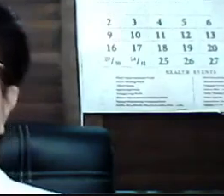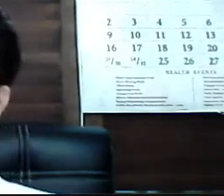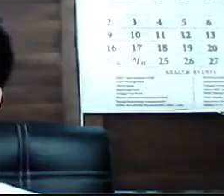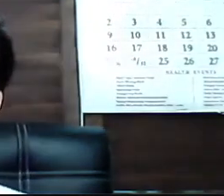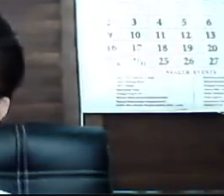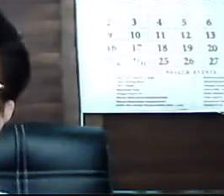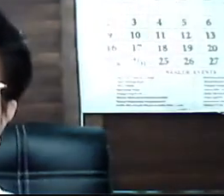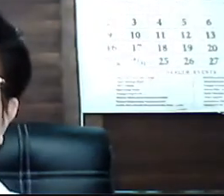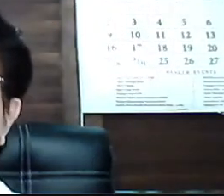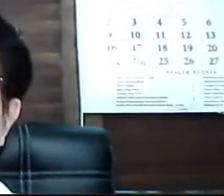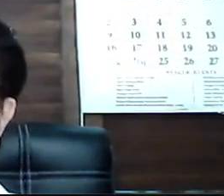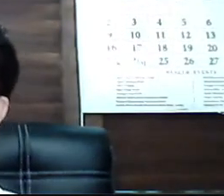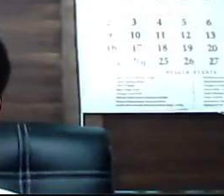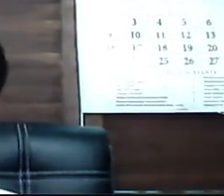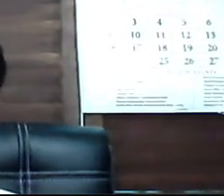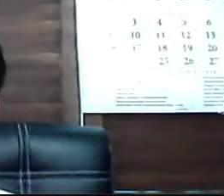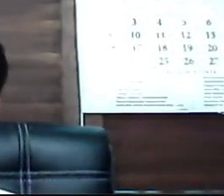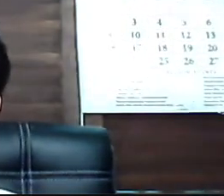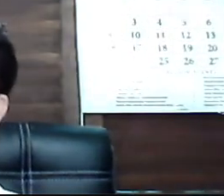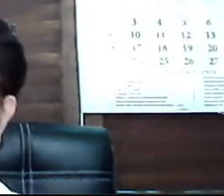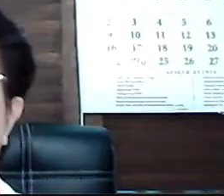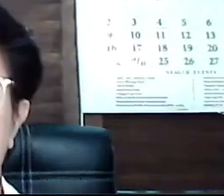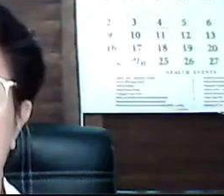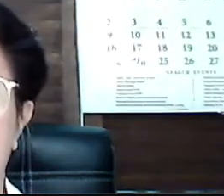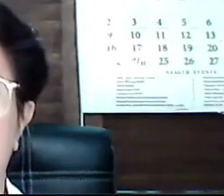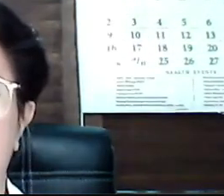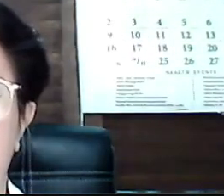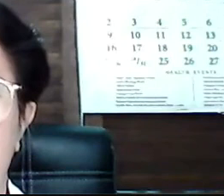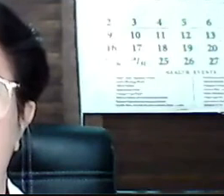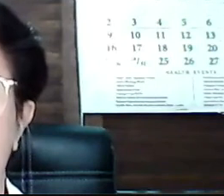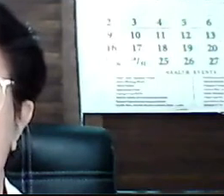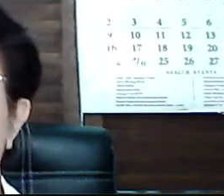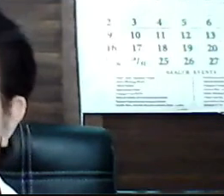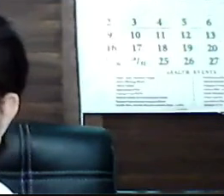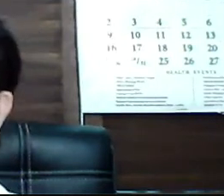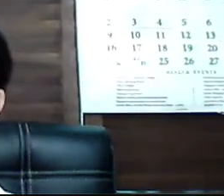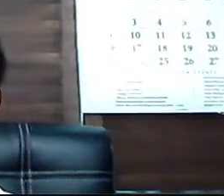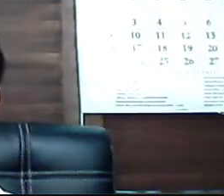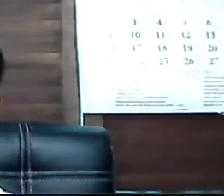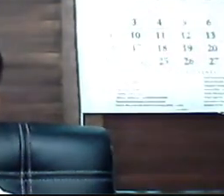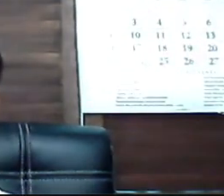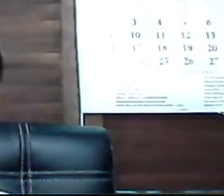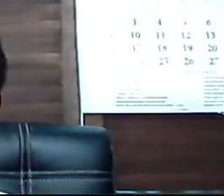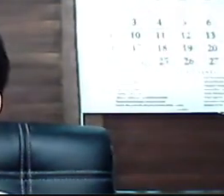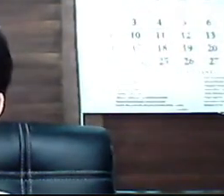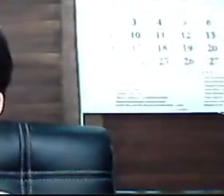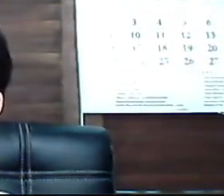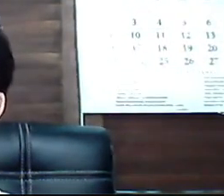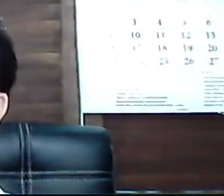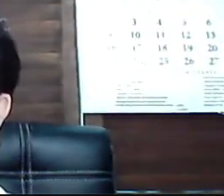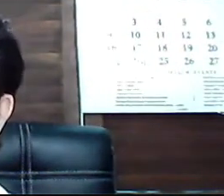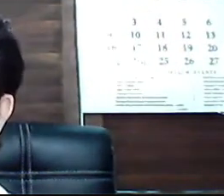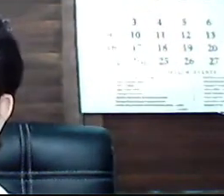it properly as well. So, marami pong mga nag-hello sa ating chat box. Thank you very much. We will no longer greet you. We've